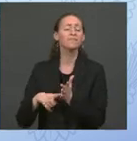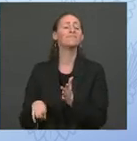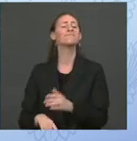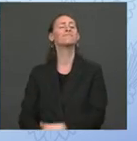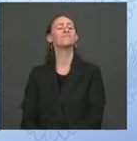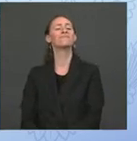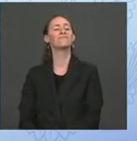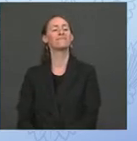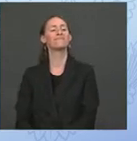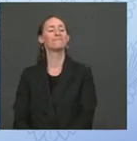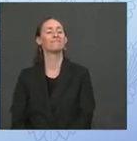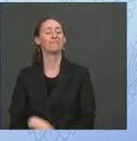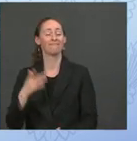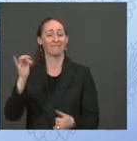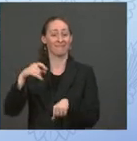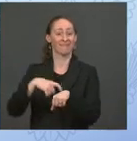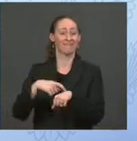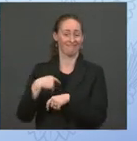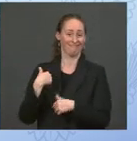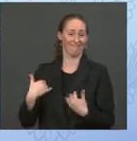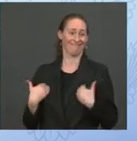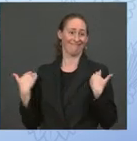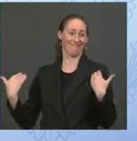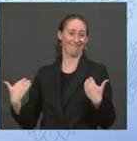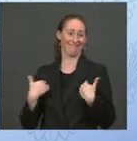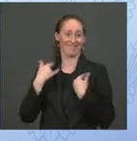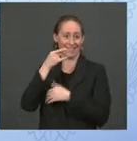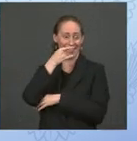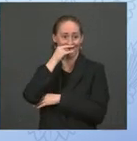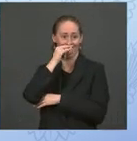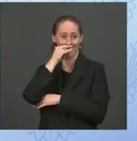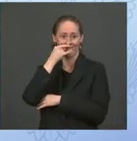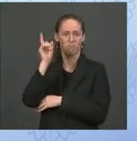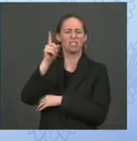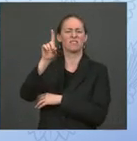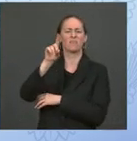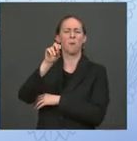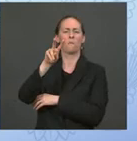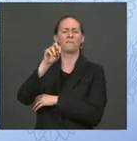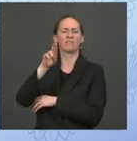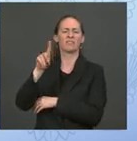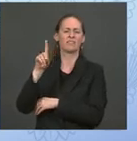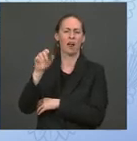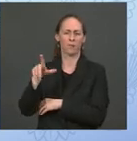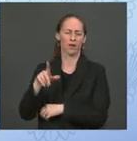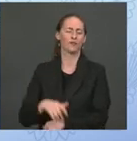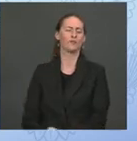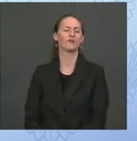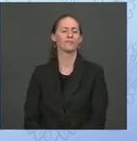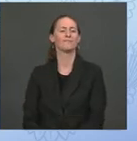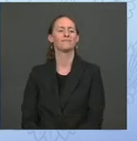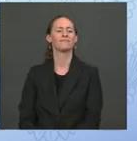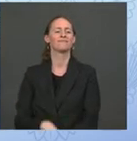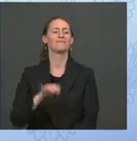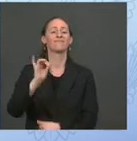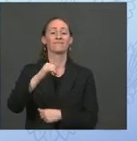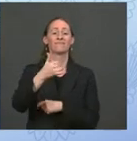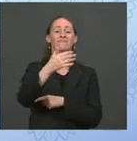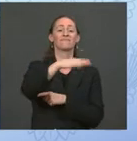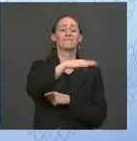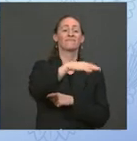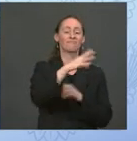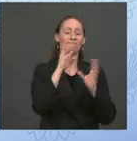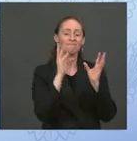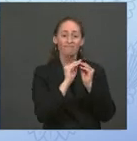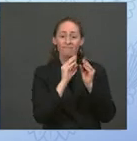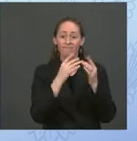convention, and it was in Dover, Delaware. And after the afternoon session, I went back to the hotel, a